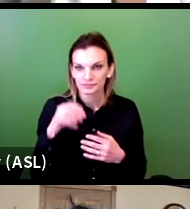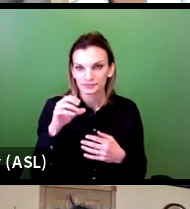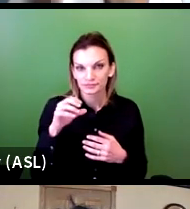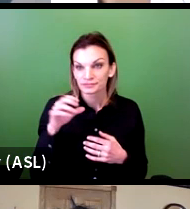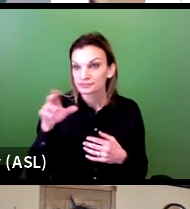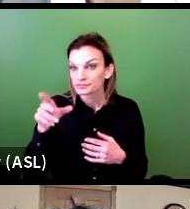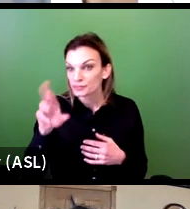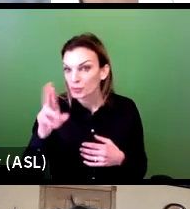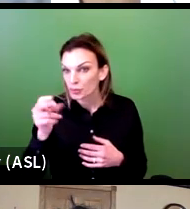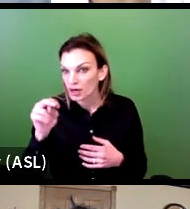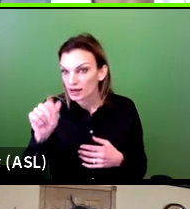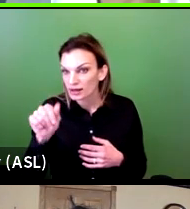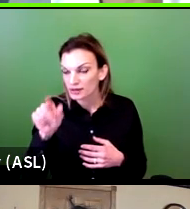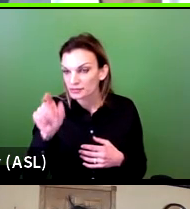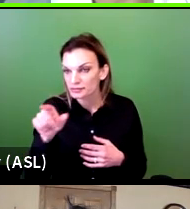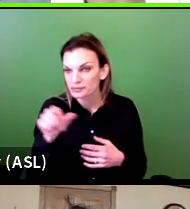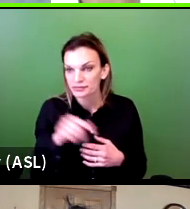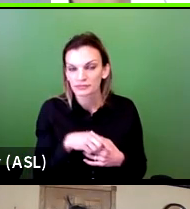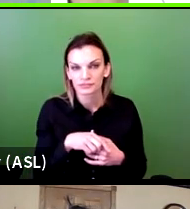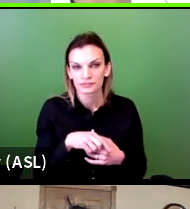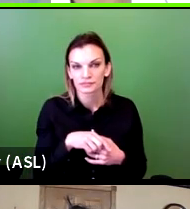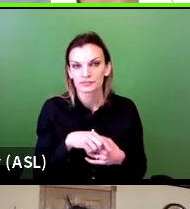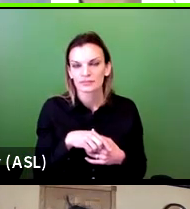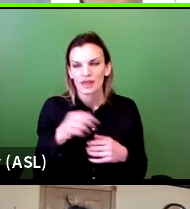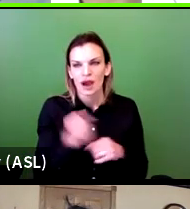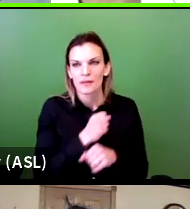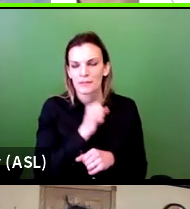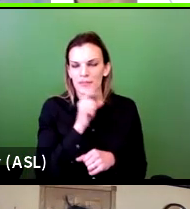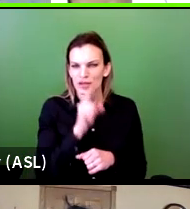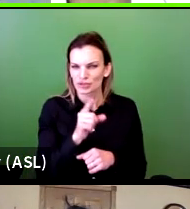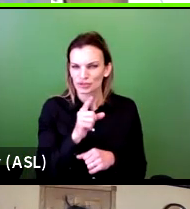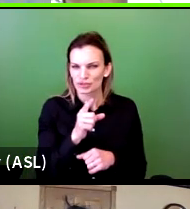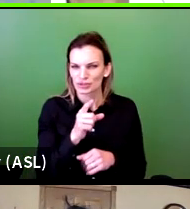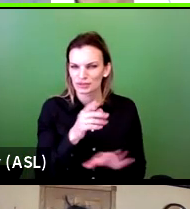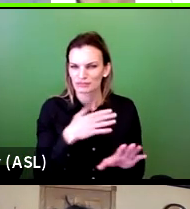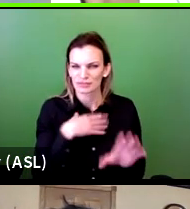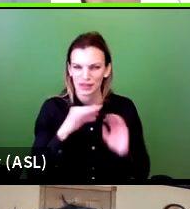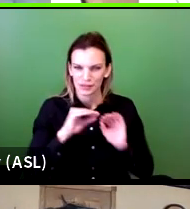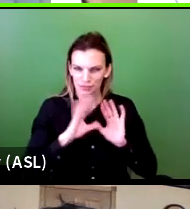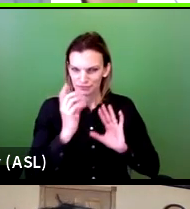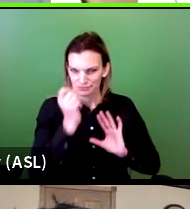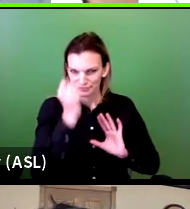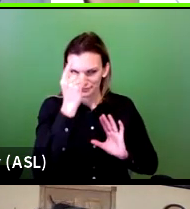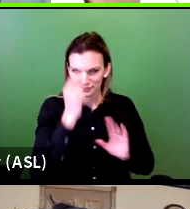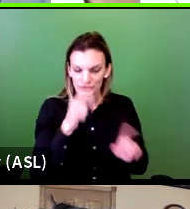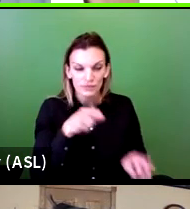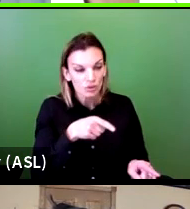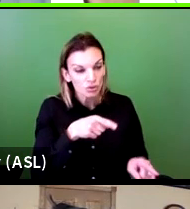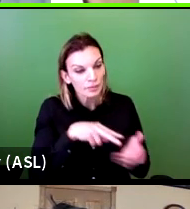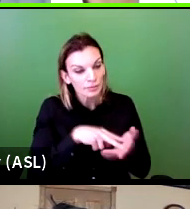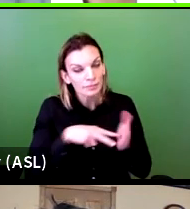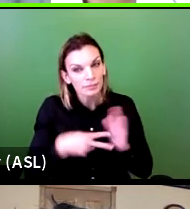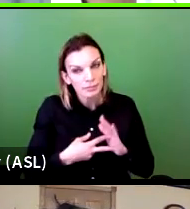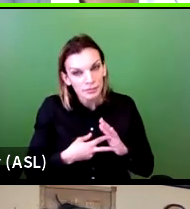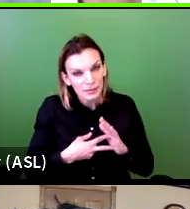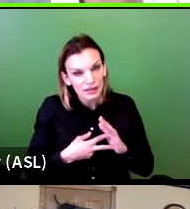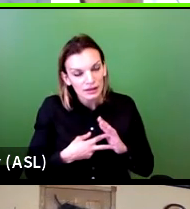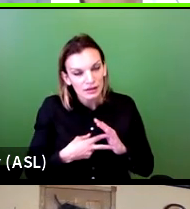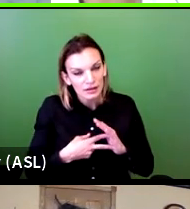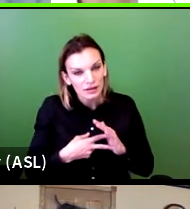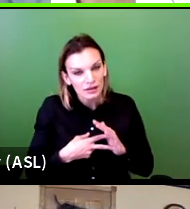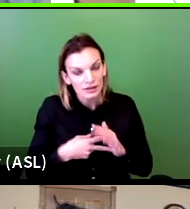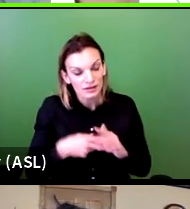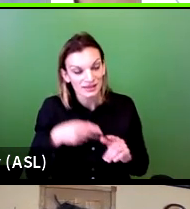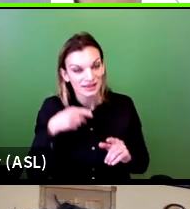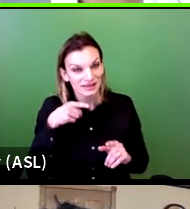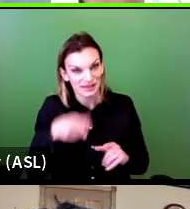Rhonda, go ahead. I just want to make sure I understood Cynthia's question right. were you asking that the